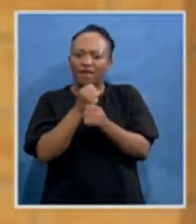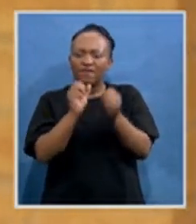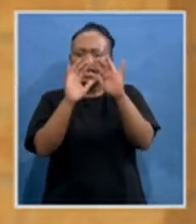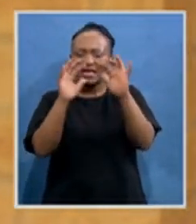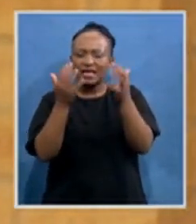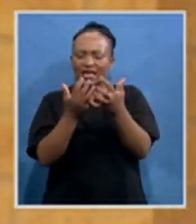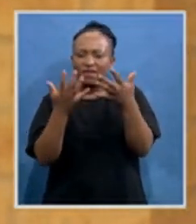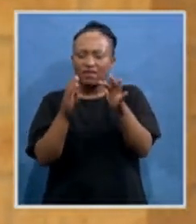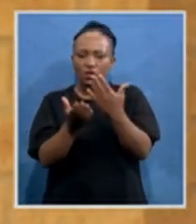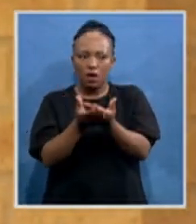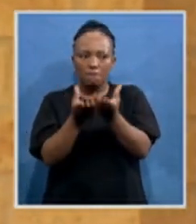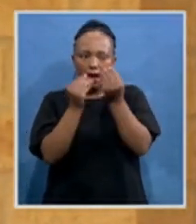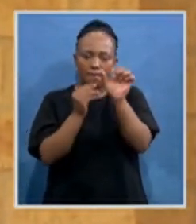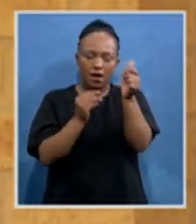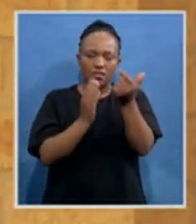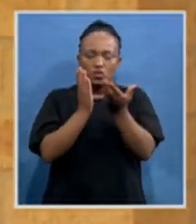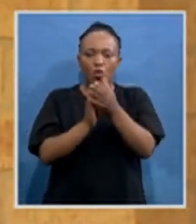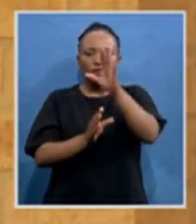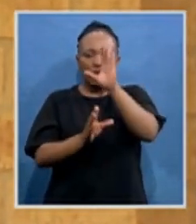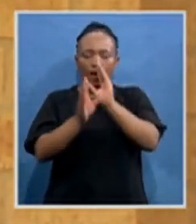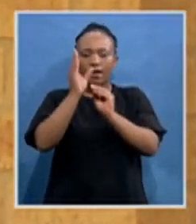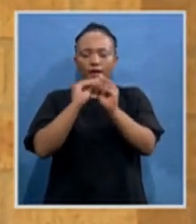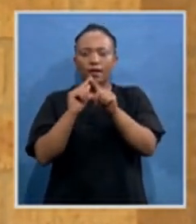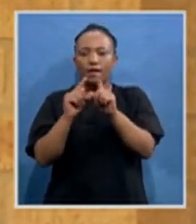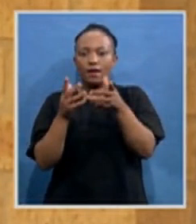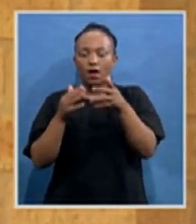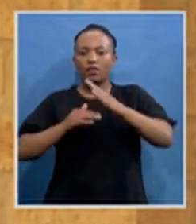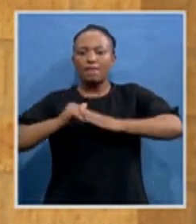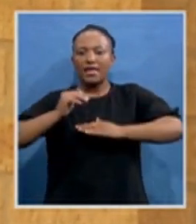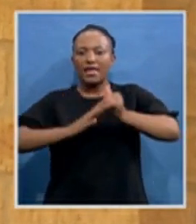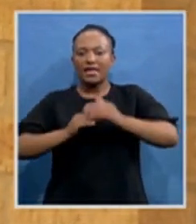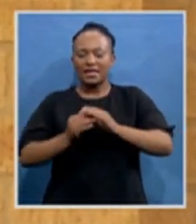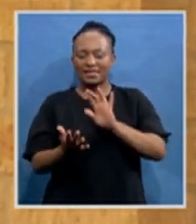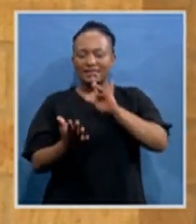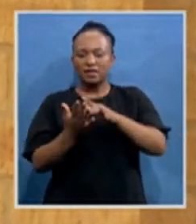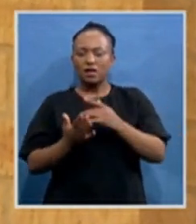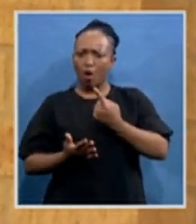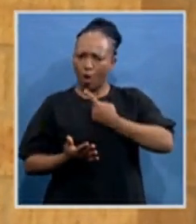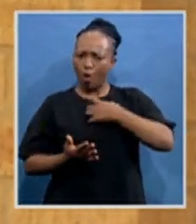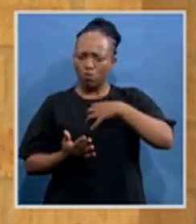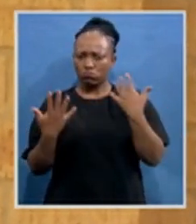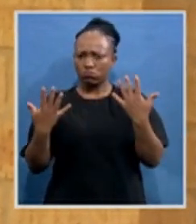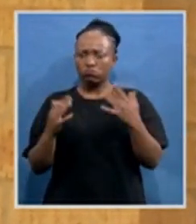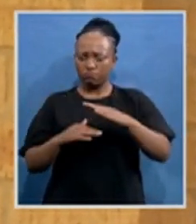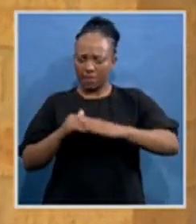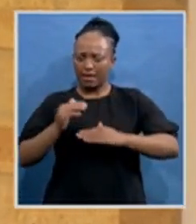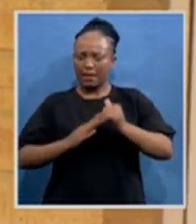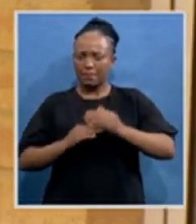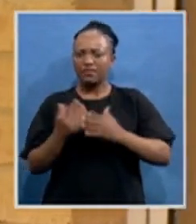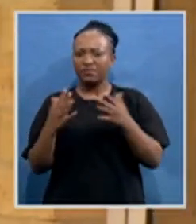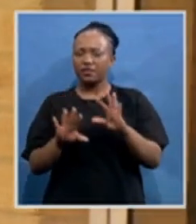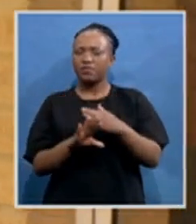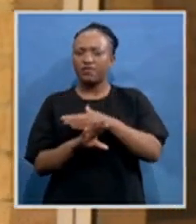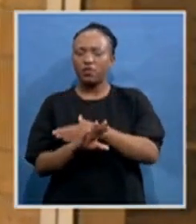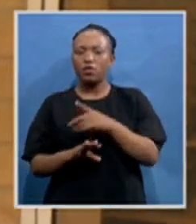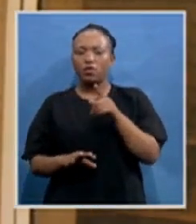here. And the thing is, they built this center with their bare hands. And that's exactly the crux of this new project that